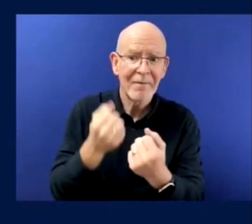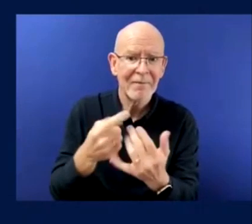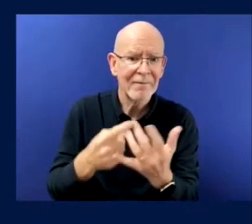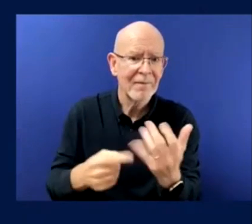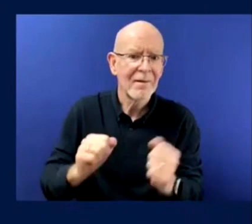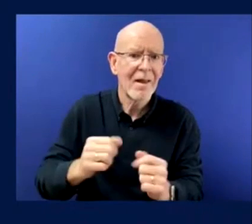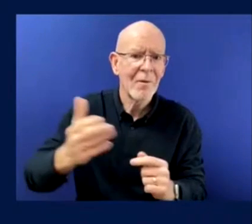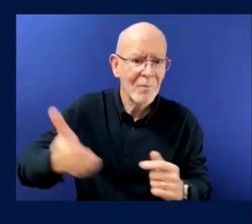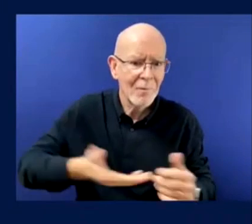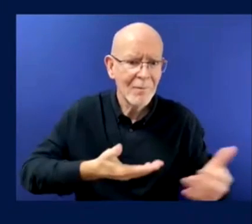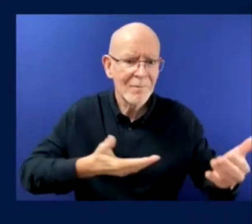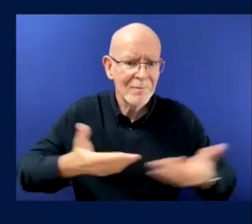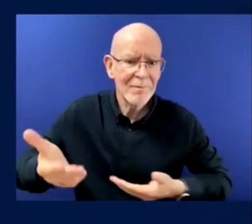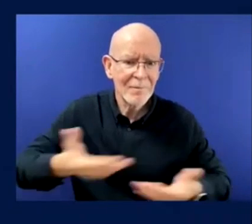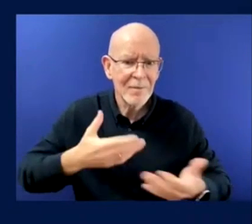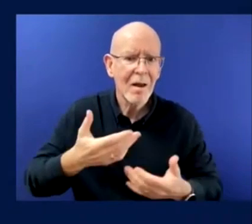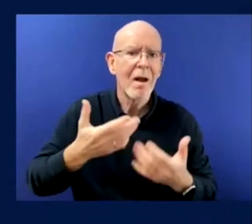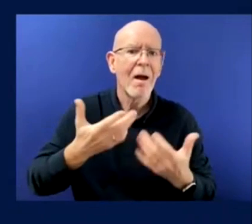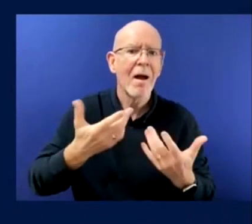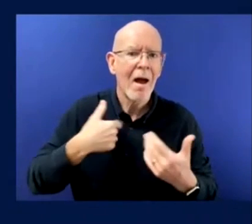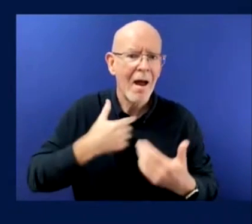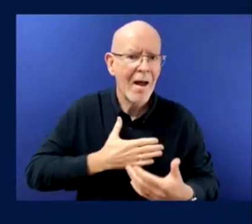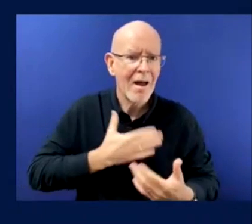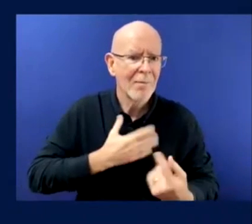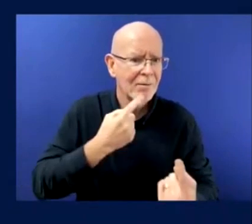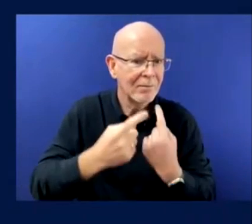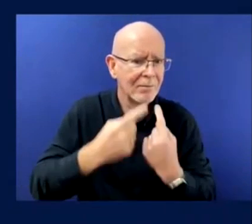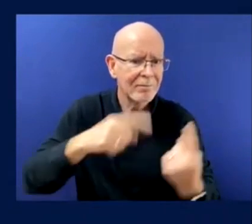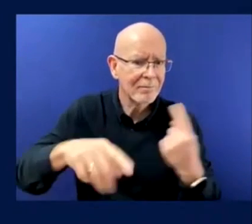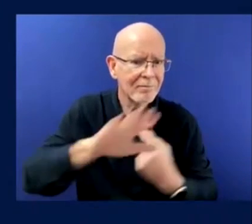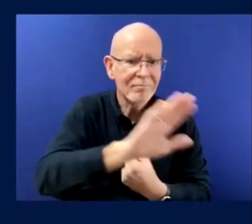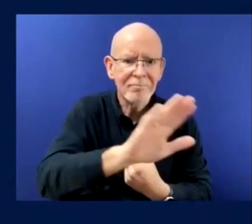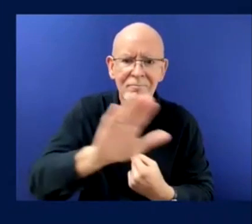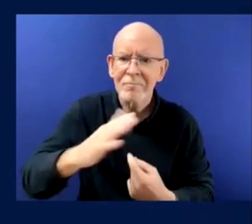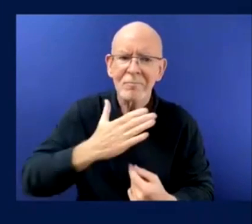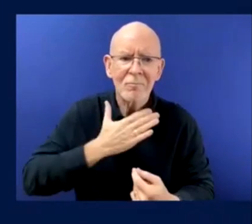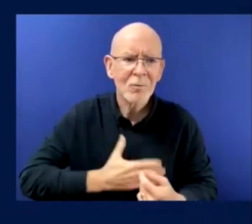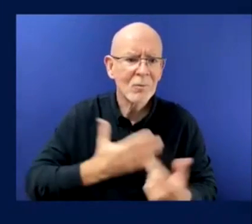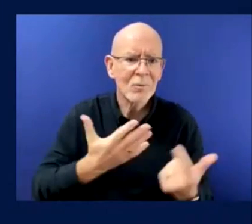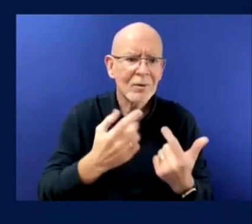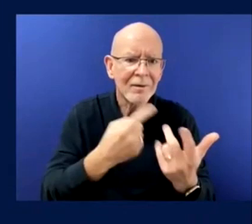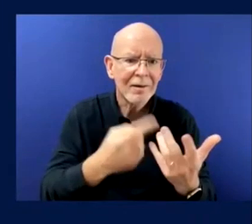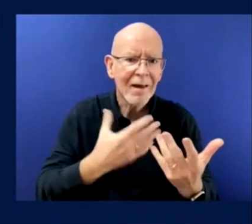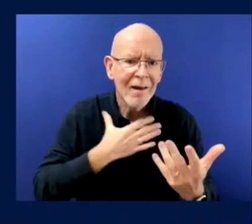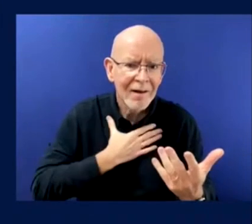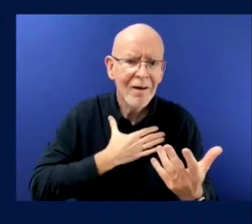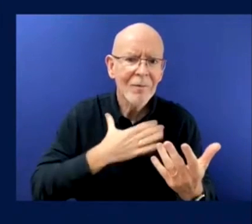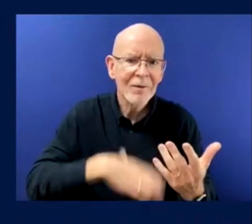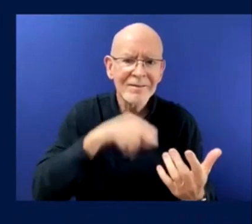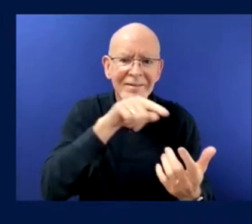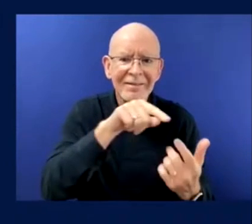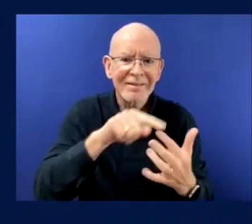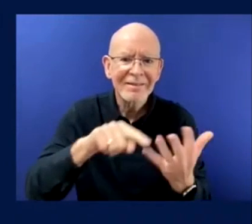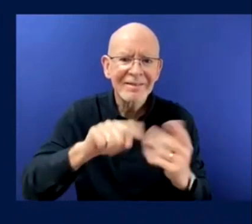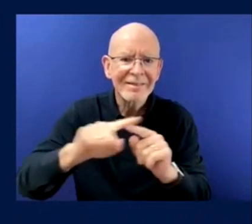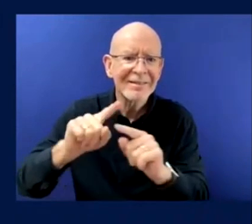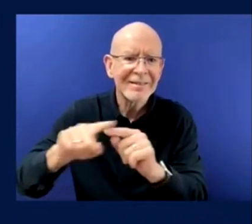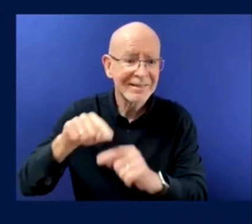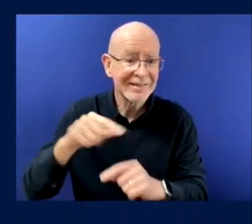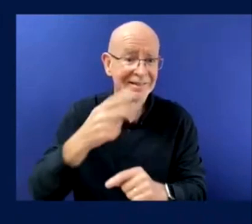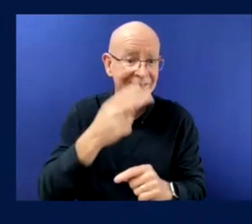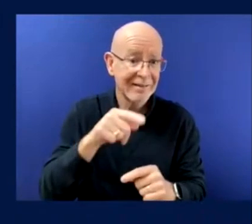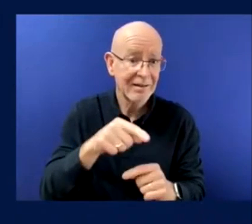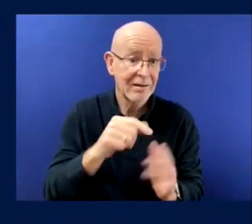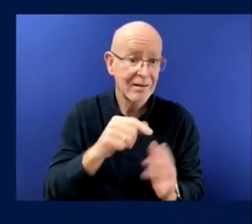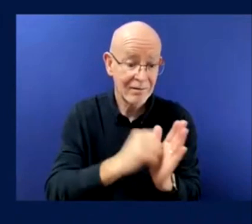providing these services. They should be celebrated. Things like sensory viewing rooms or dementia memory groups should be celebrated and promoted by